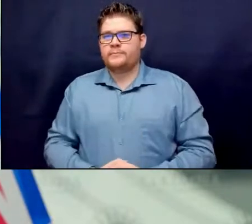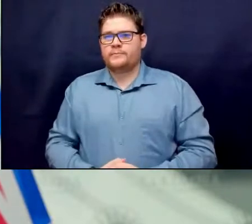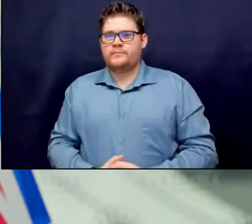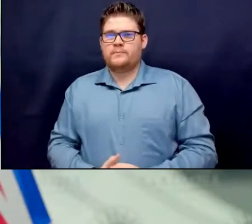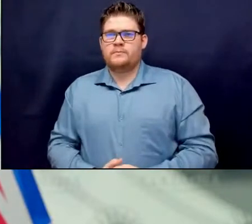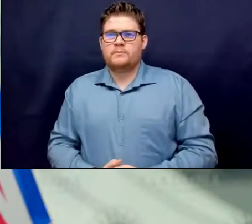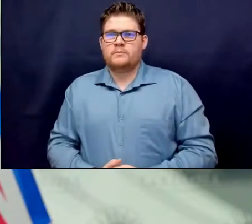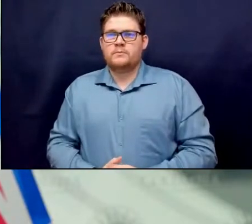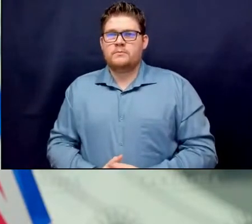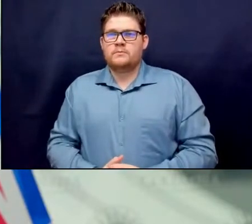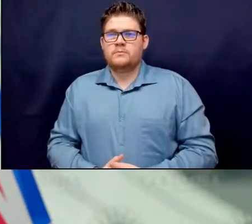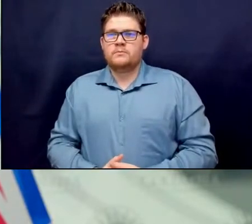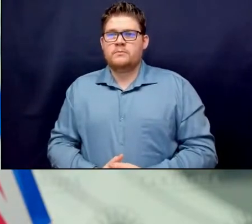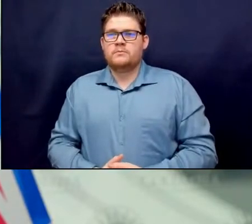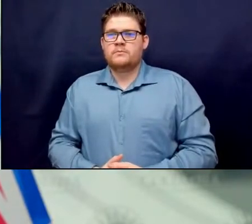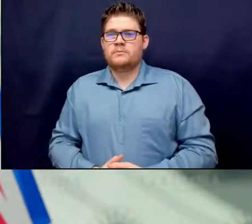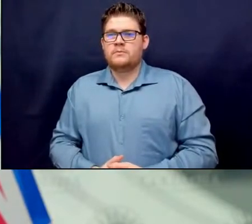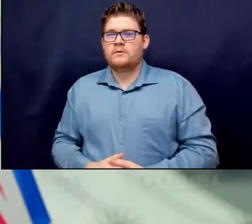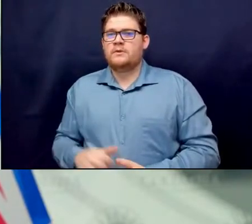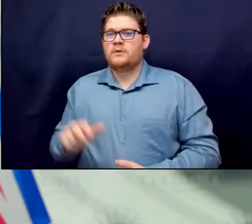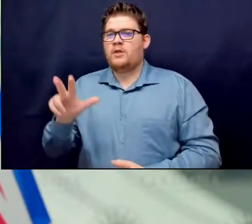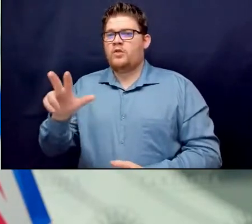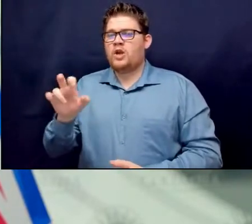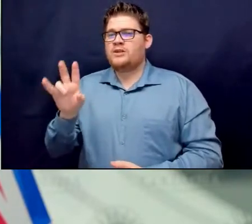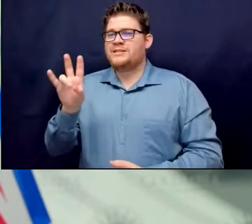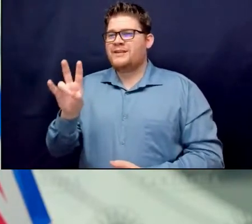57,723 on Wednesday. In addition,